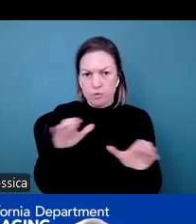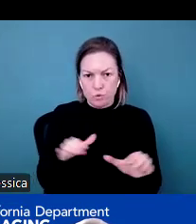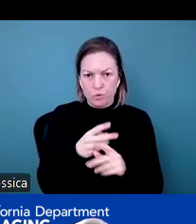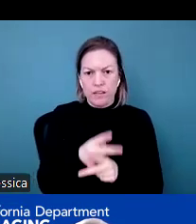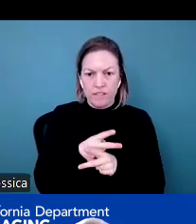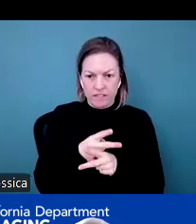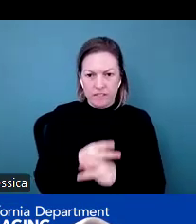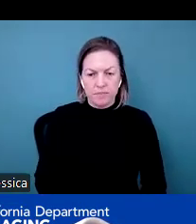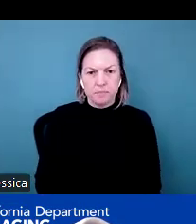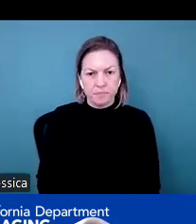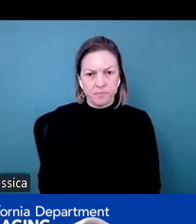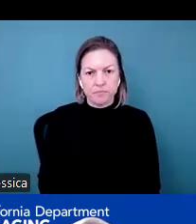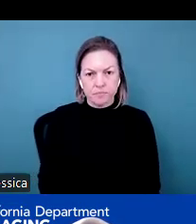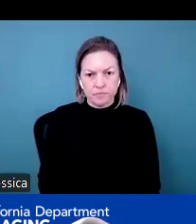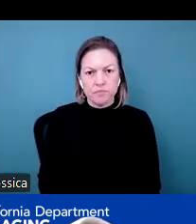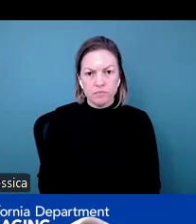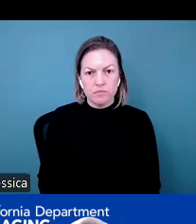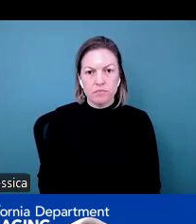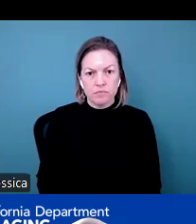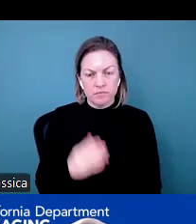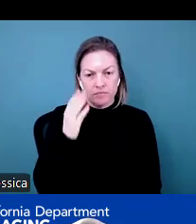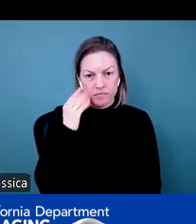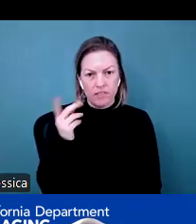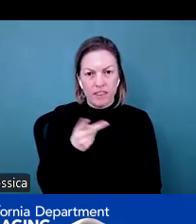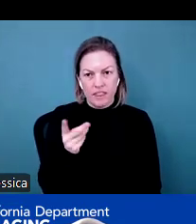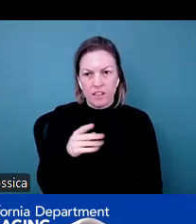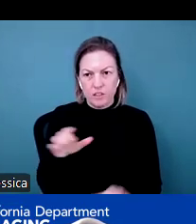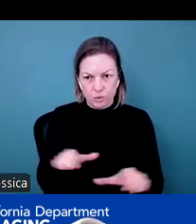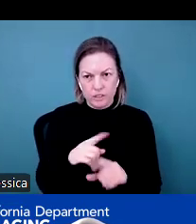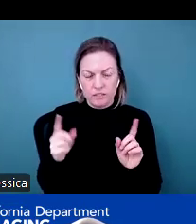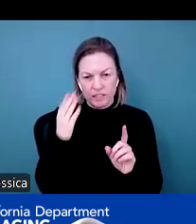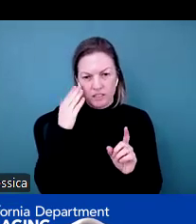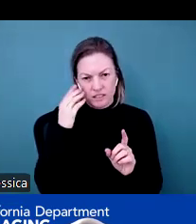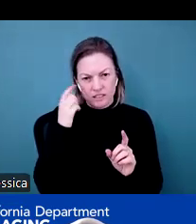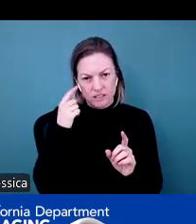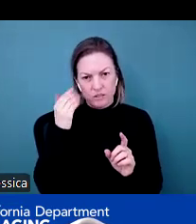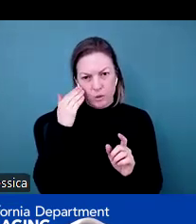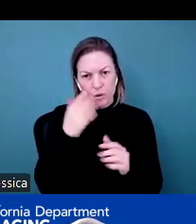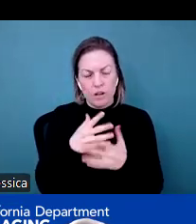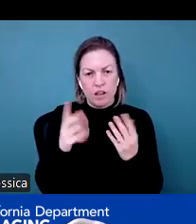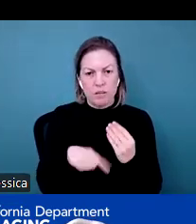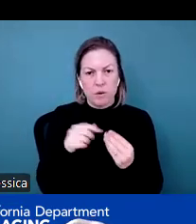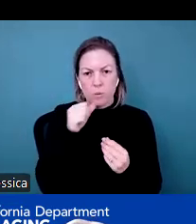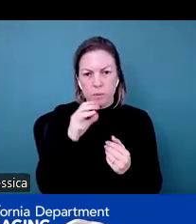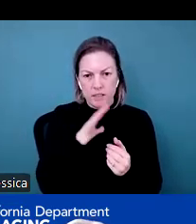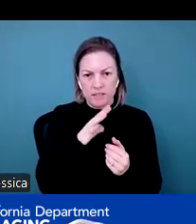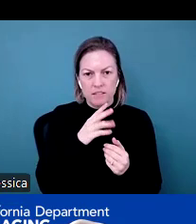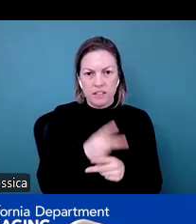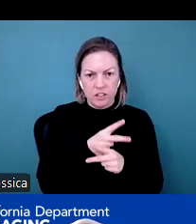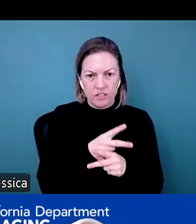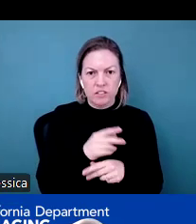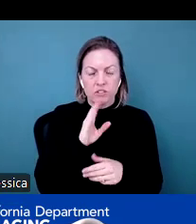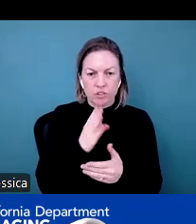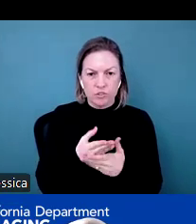caregiving? Because they do it differently. I think we know a lot about women caregivers, daughters,